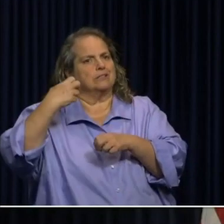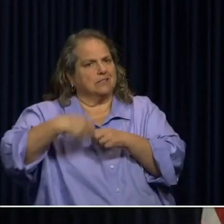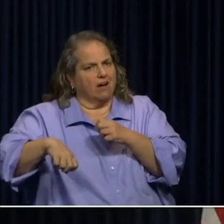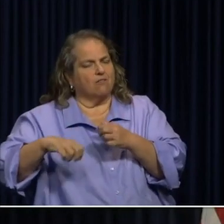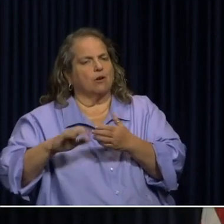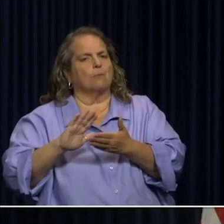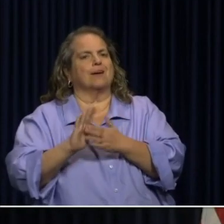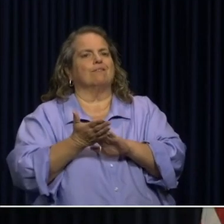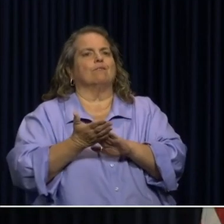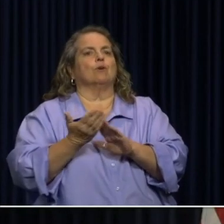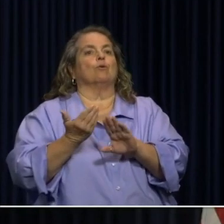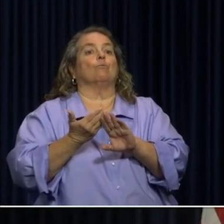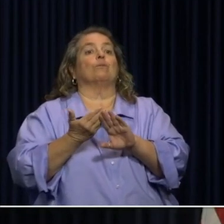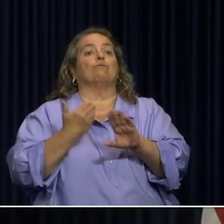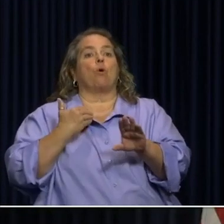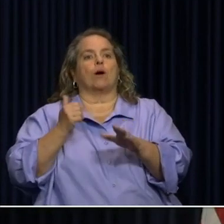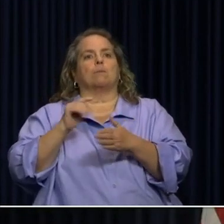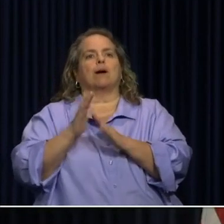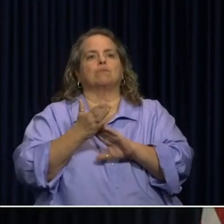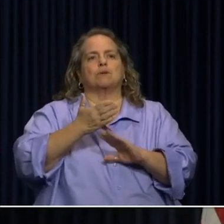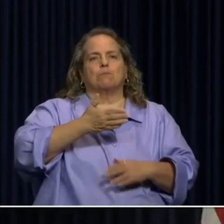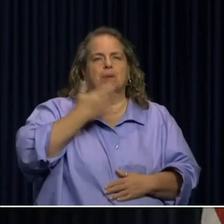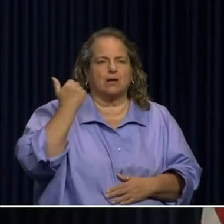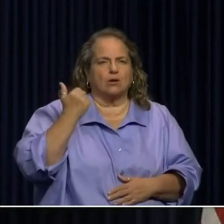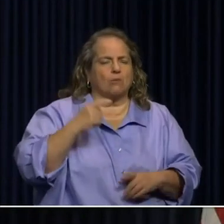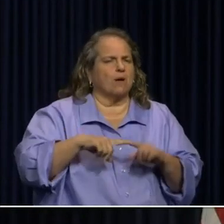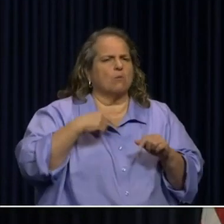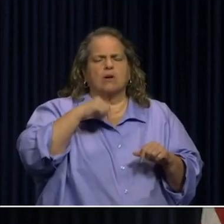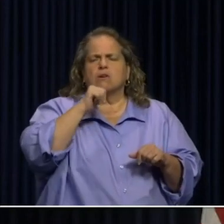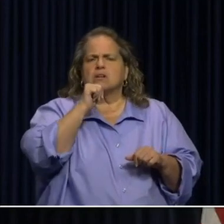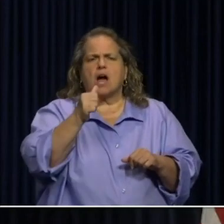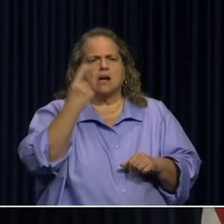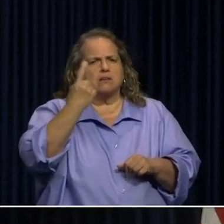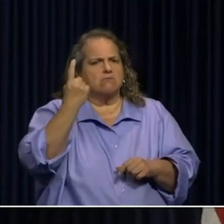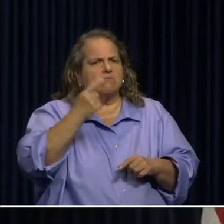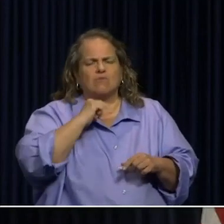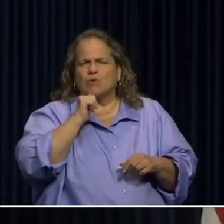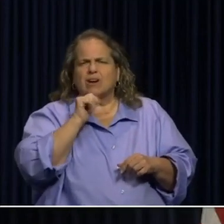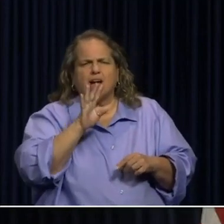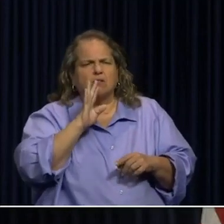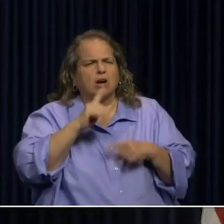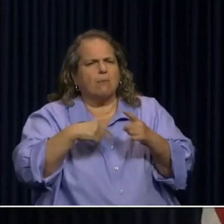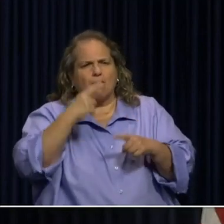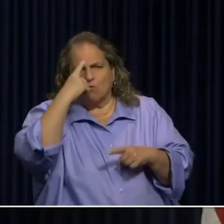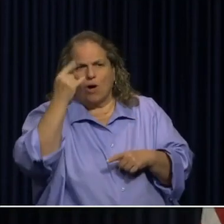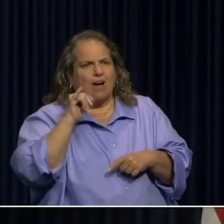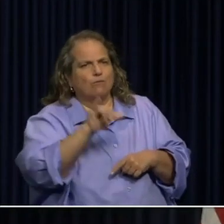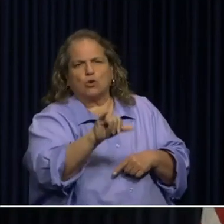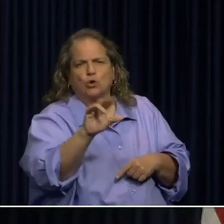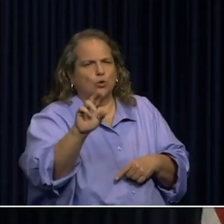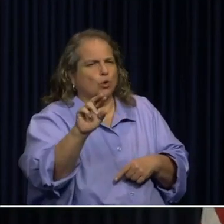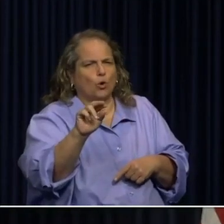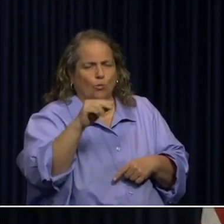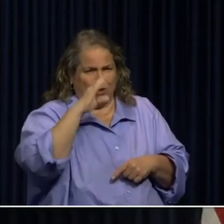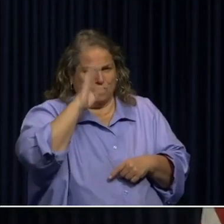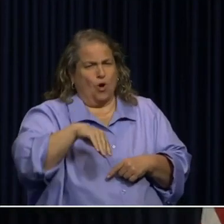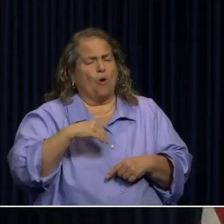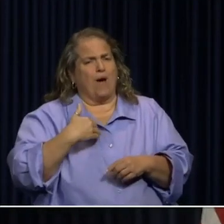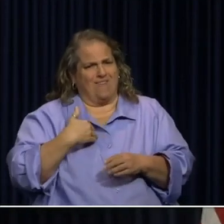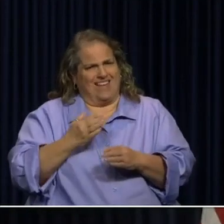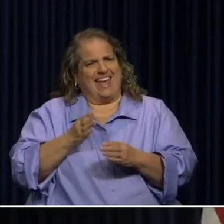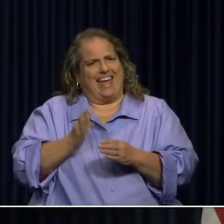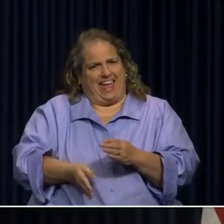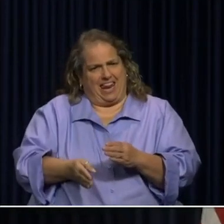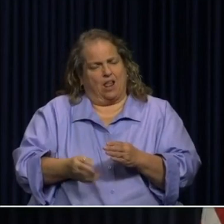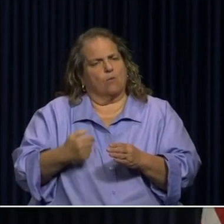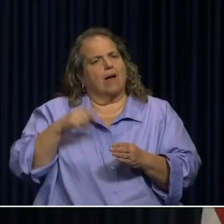better, but we are not talking about an indefinite period of time. We know that there is an end. We just have to be strong